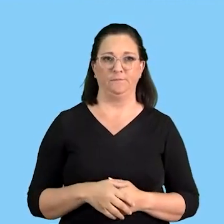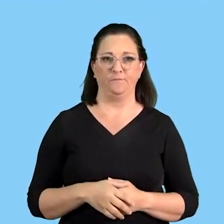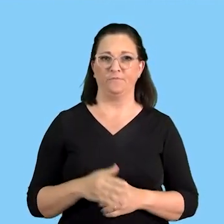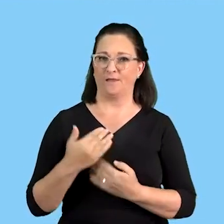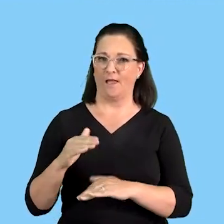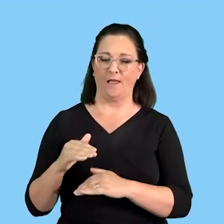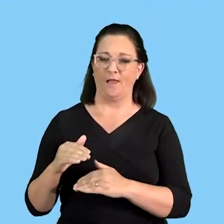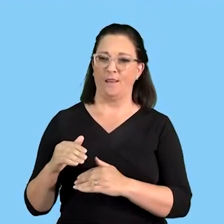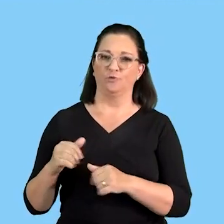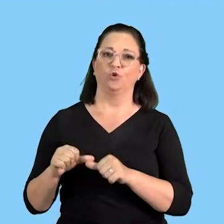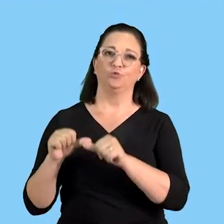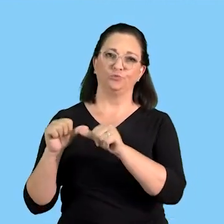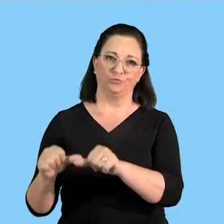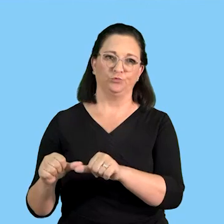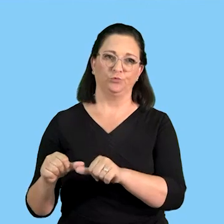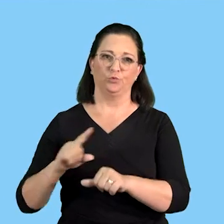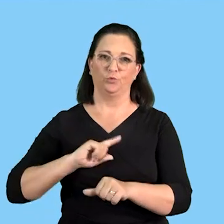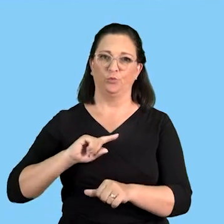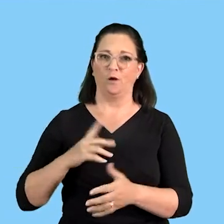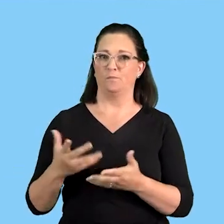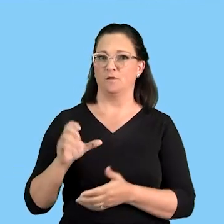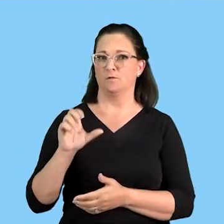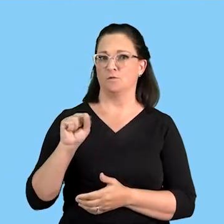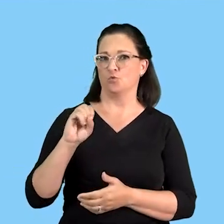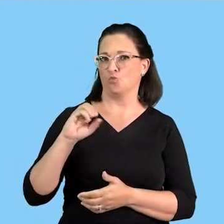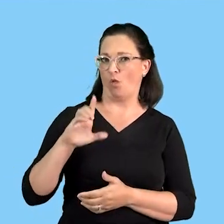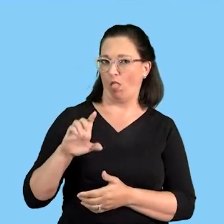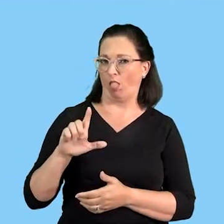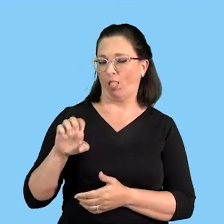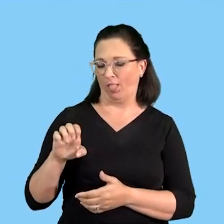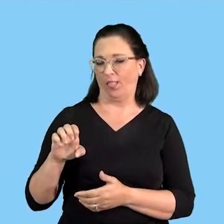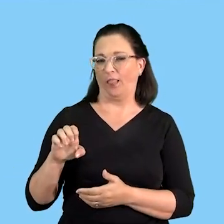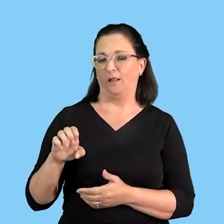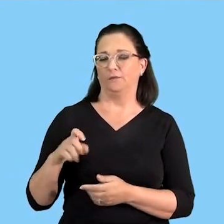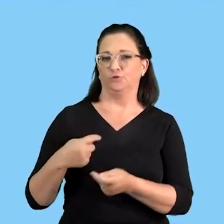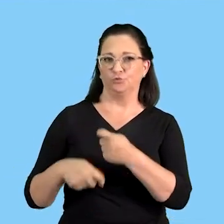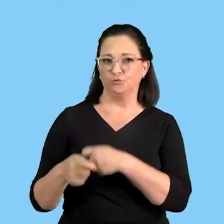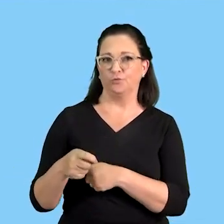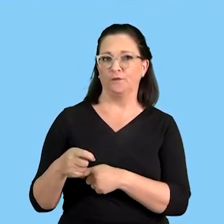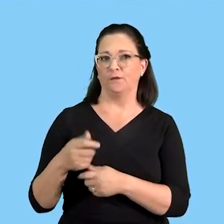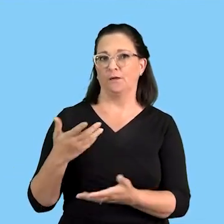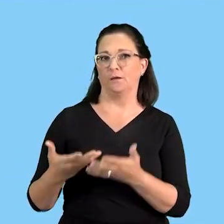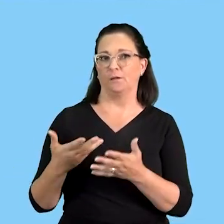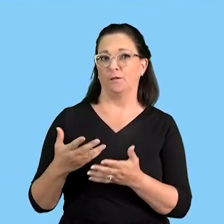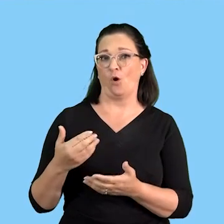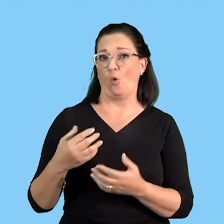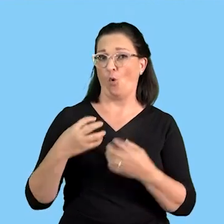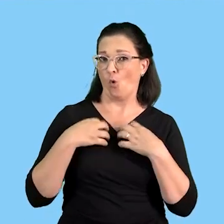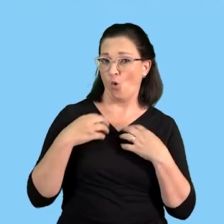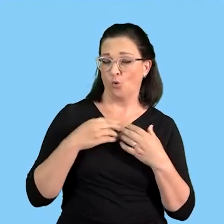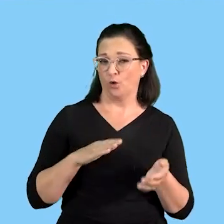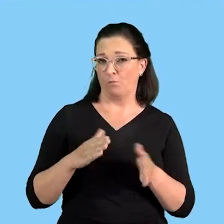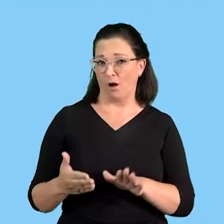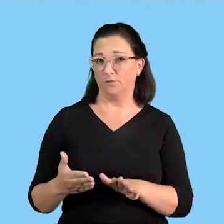about unlimited continuity, because should a sole trader stop or a partnership stop, or should an owner